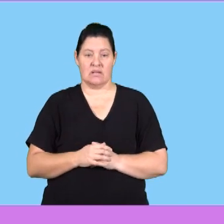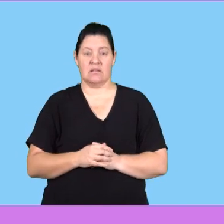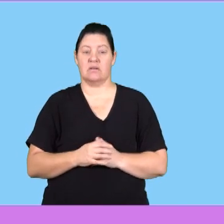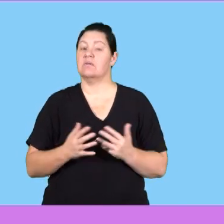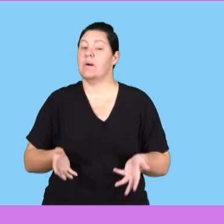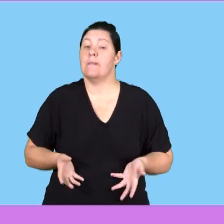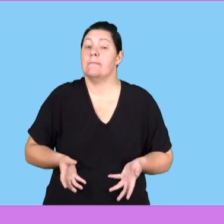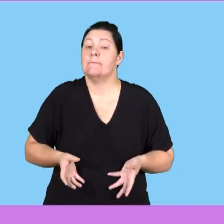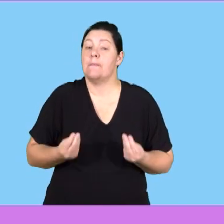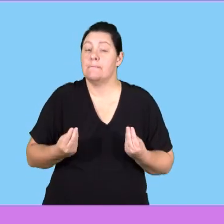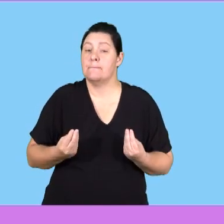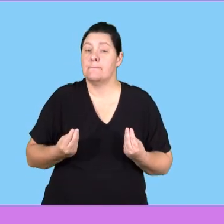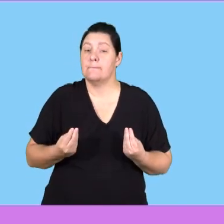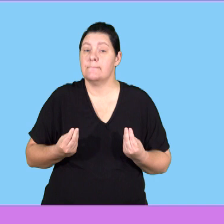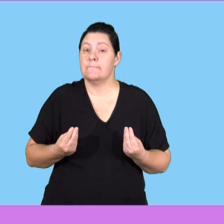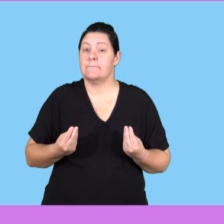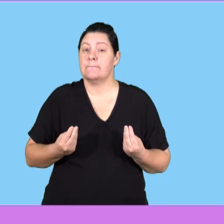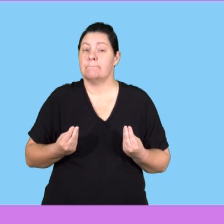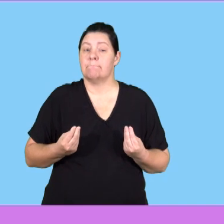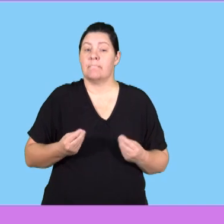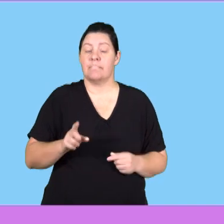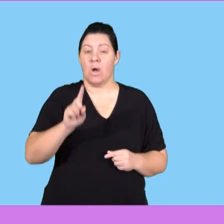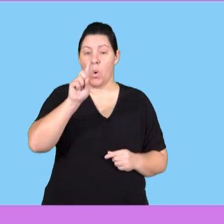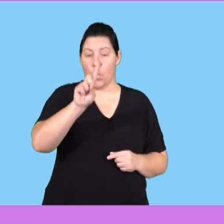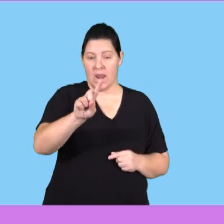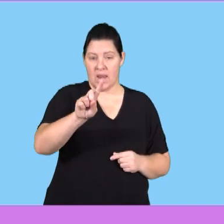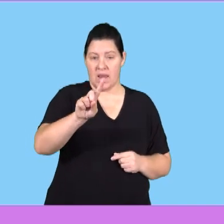0.75. What we get then is